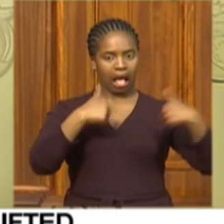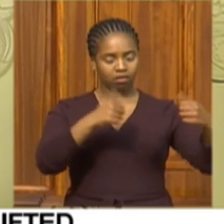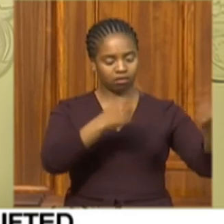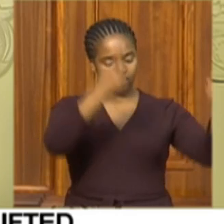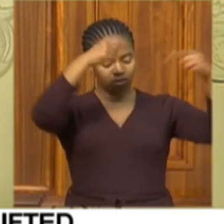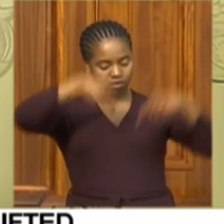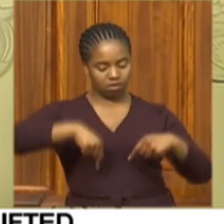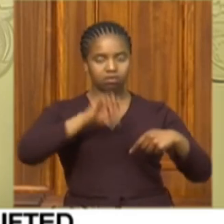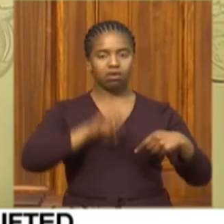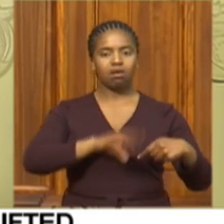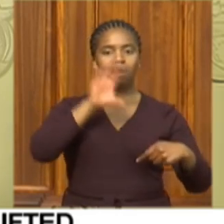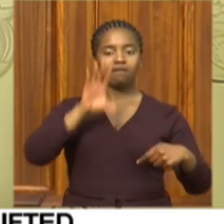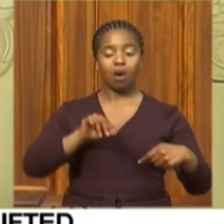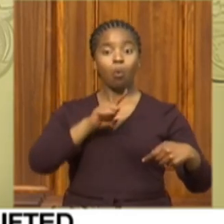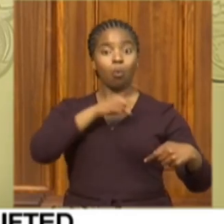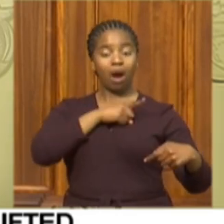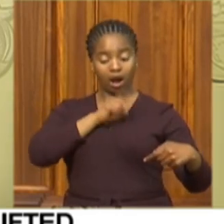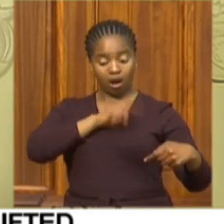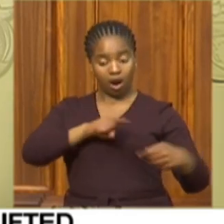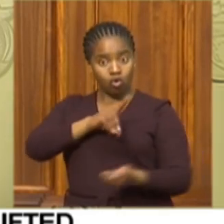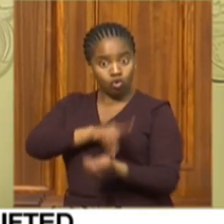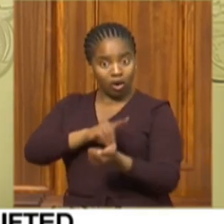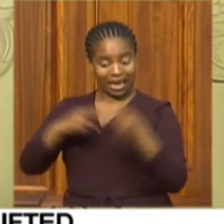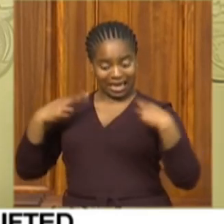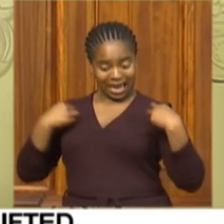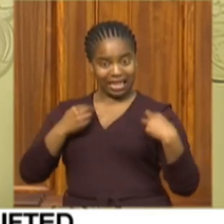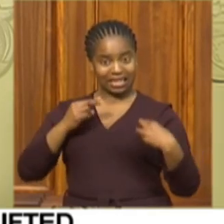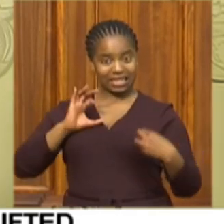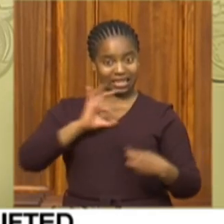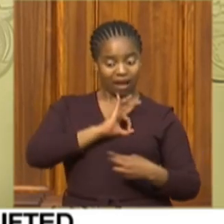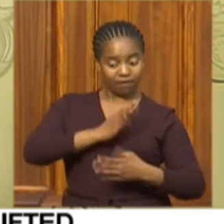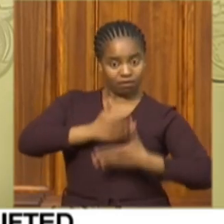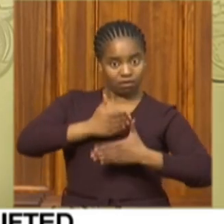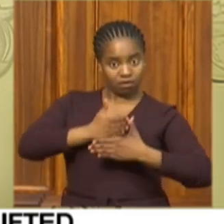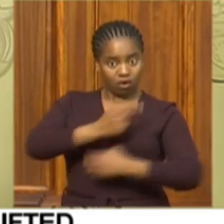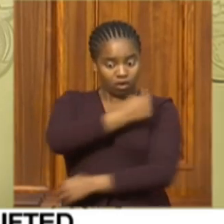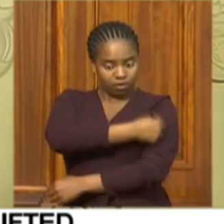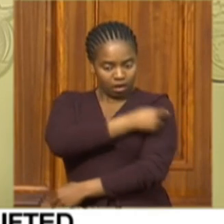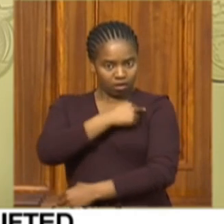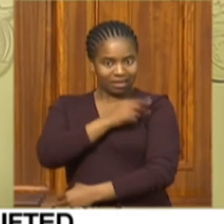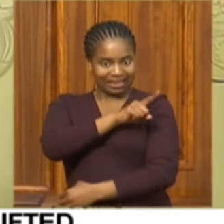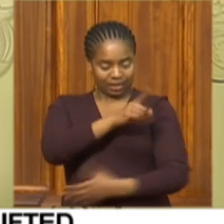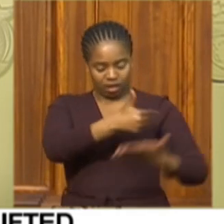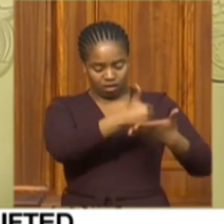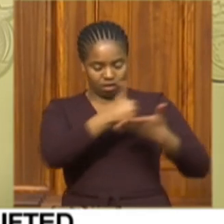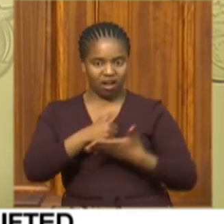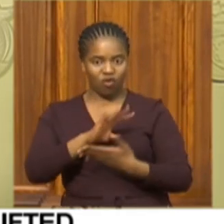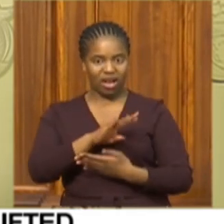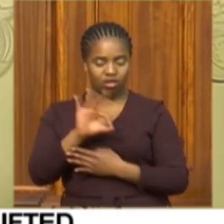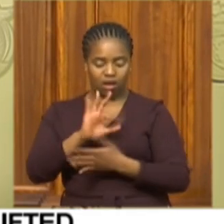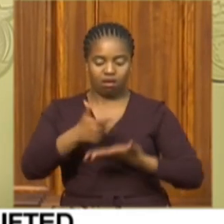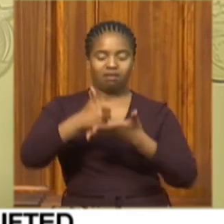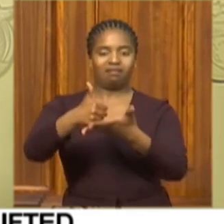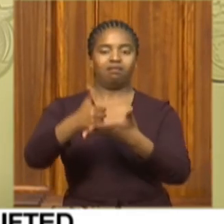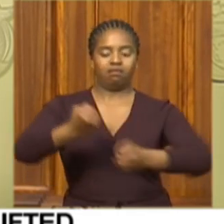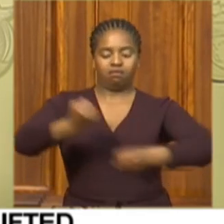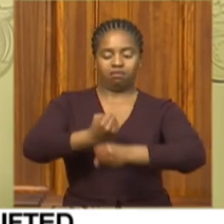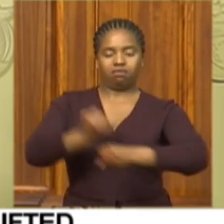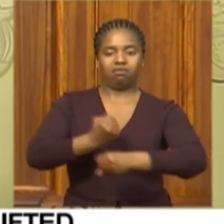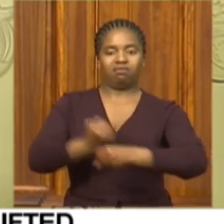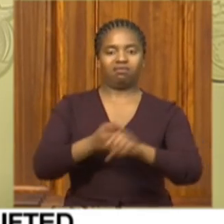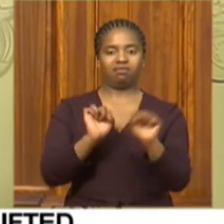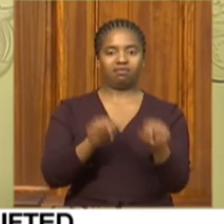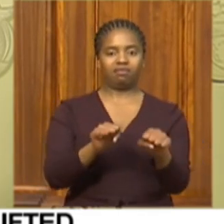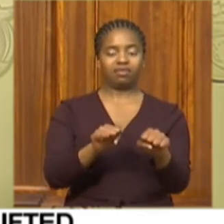our hard-working health professionals to help us fight this epidemic. They are already providing help